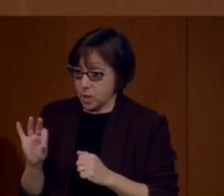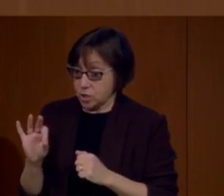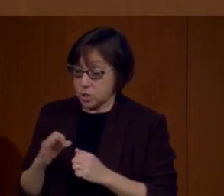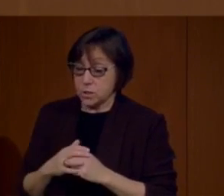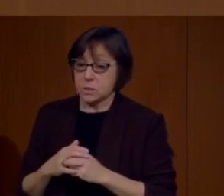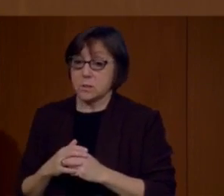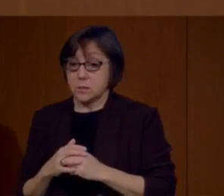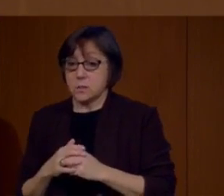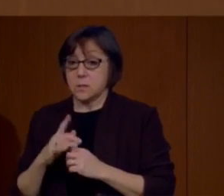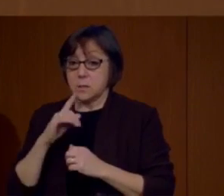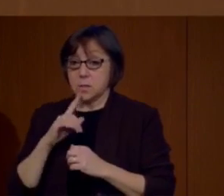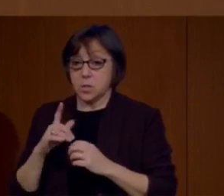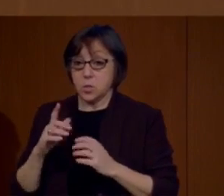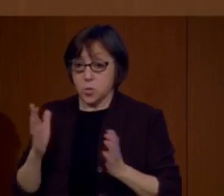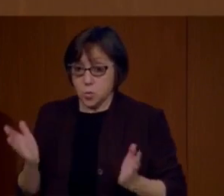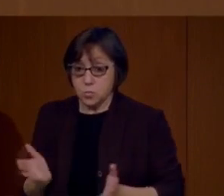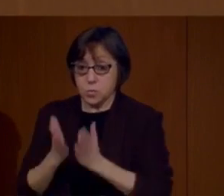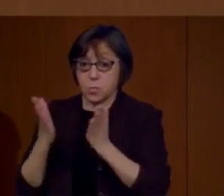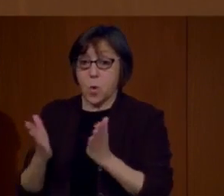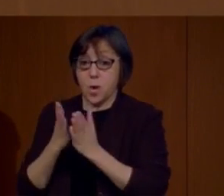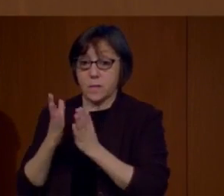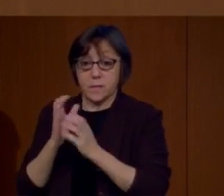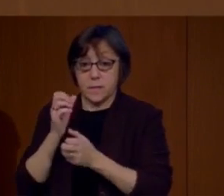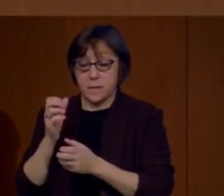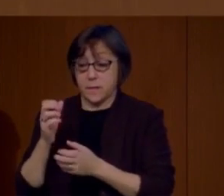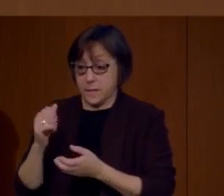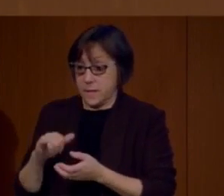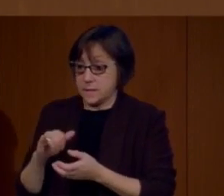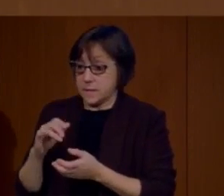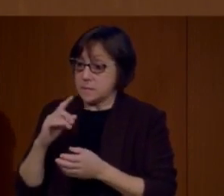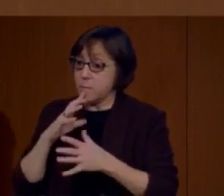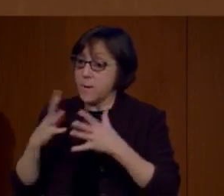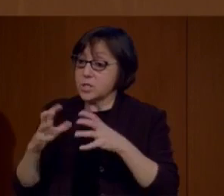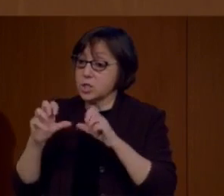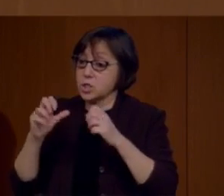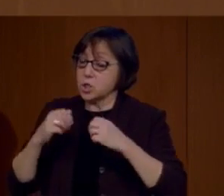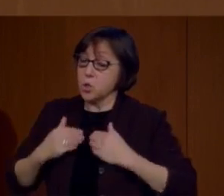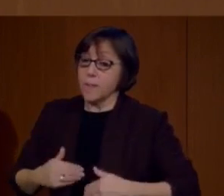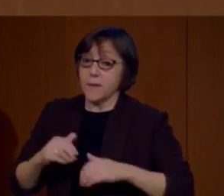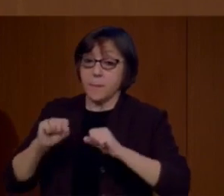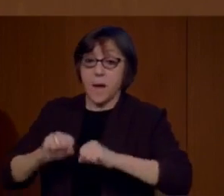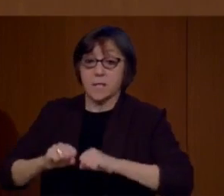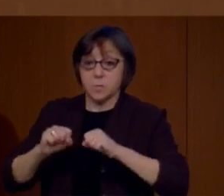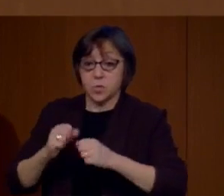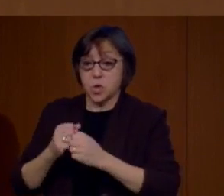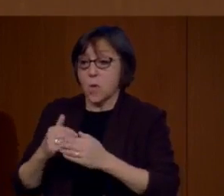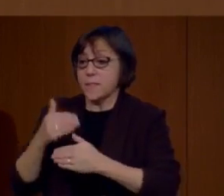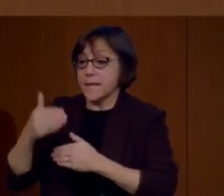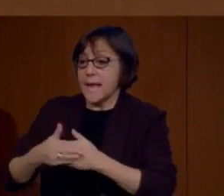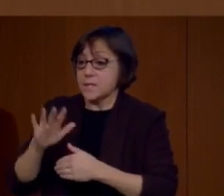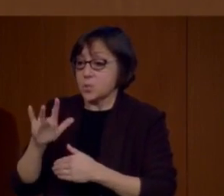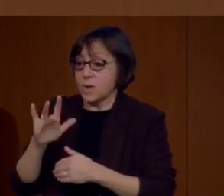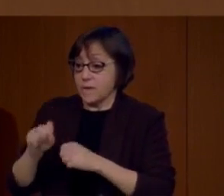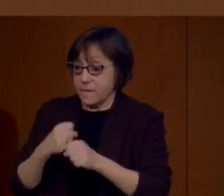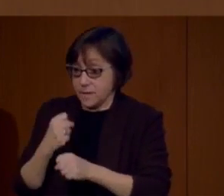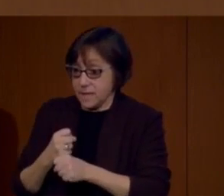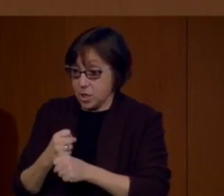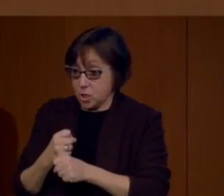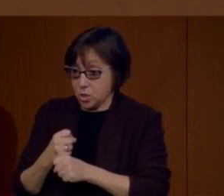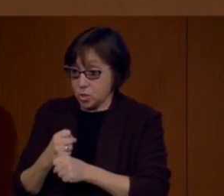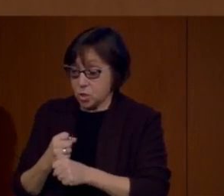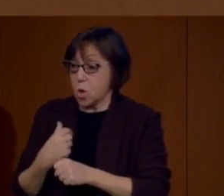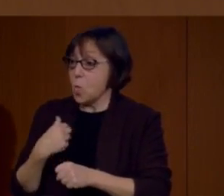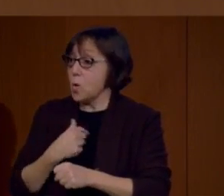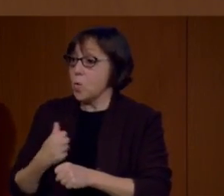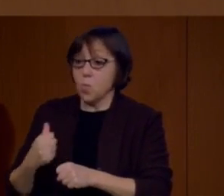to advance this cause as much as humanly possible so that in the next 25 years, we